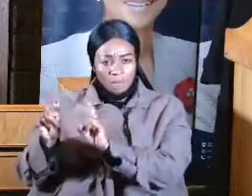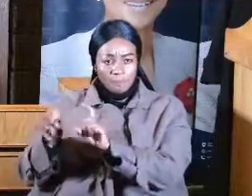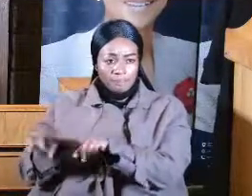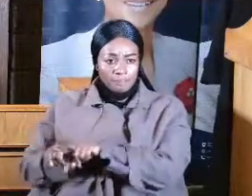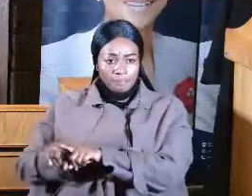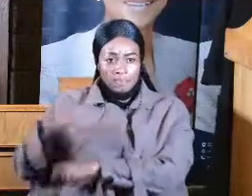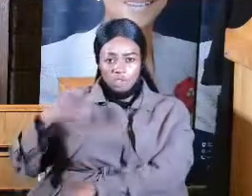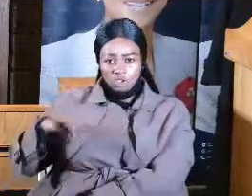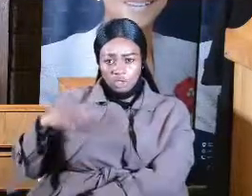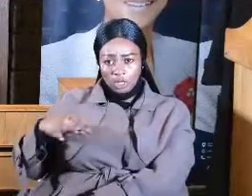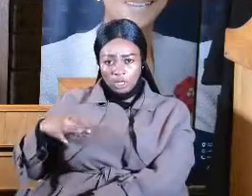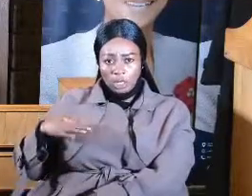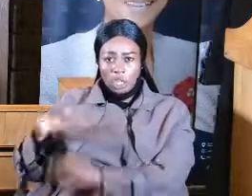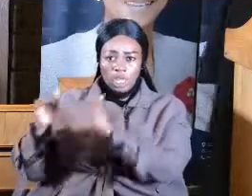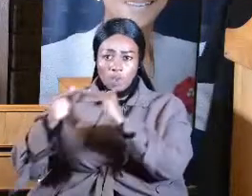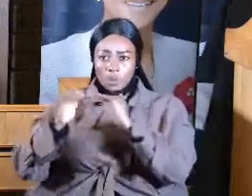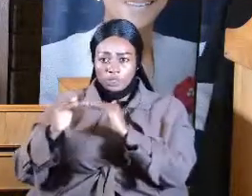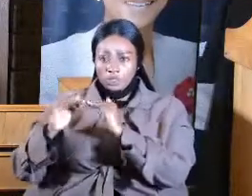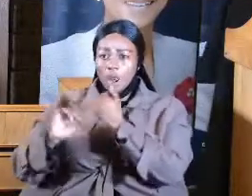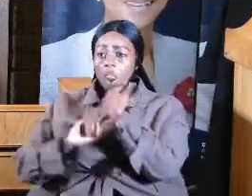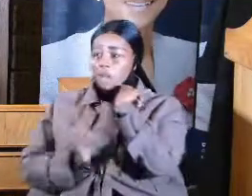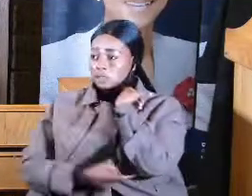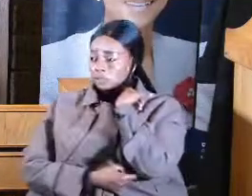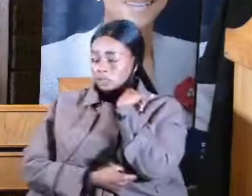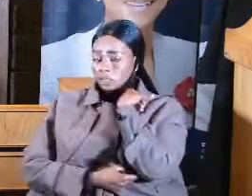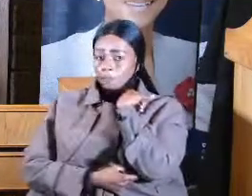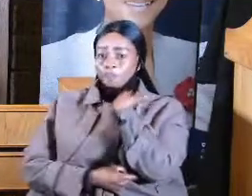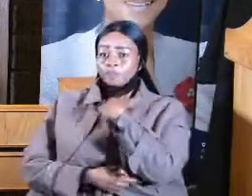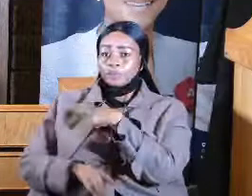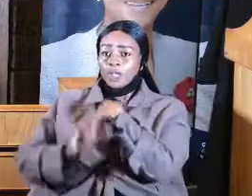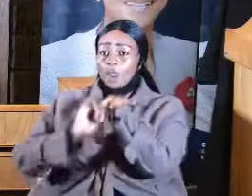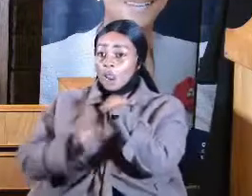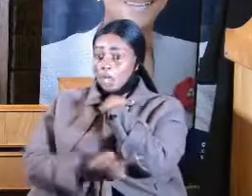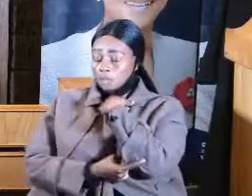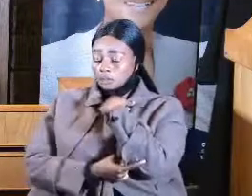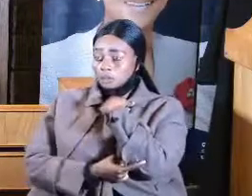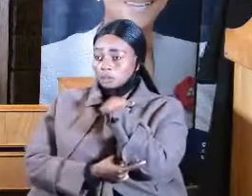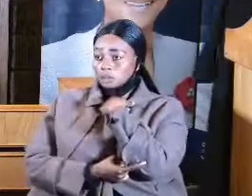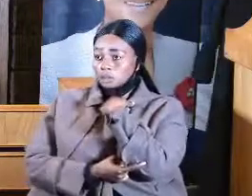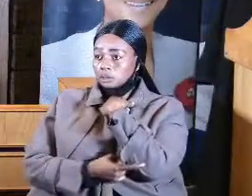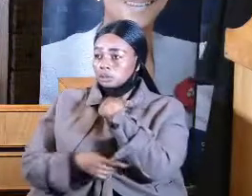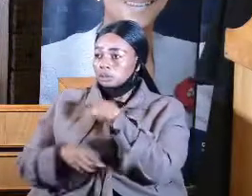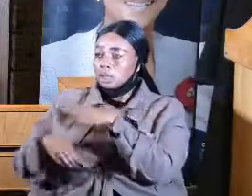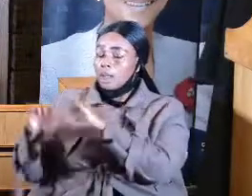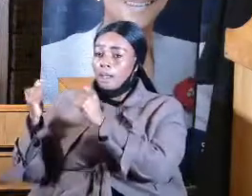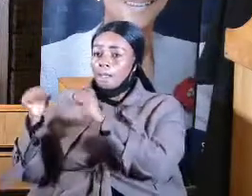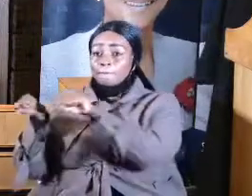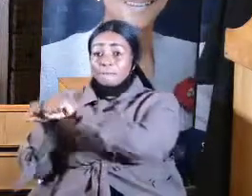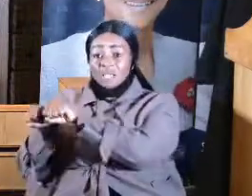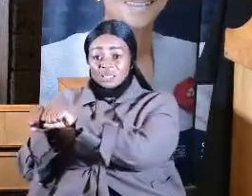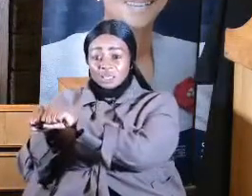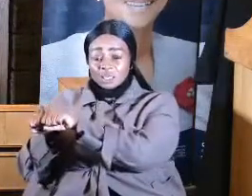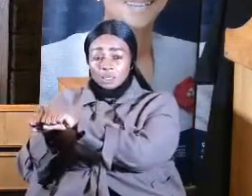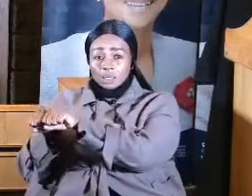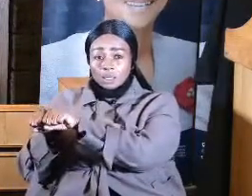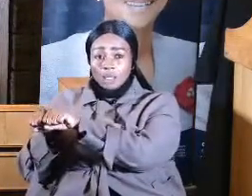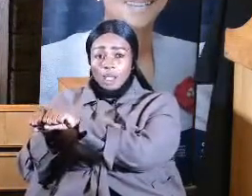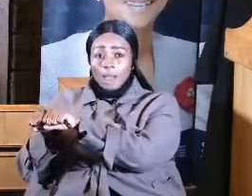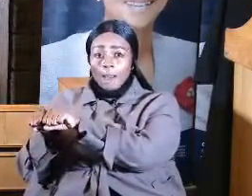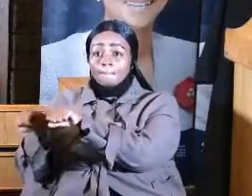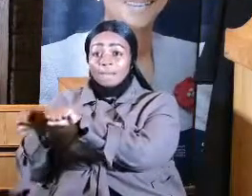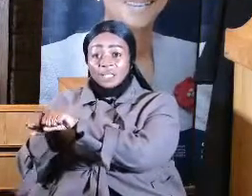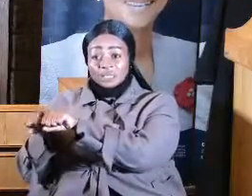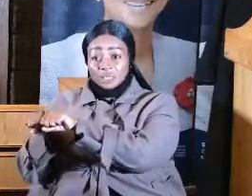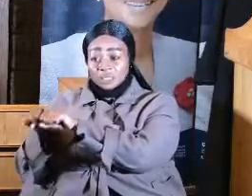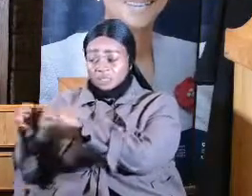gender equity. Lastly, the very last one, the bursaries that we have now. We have